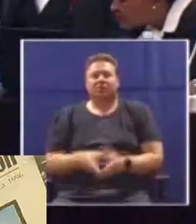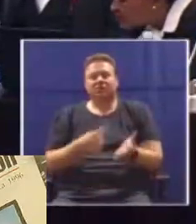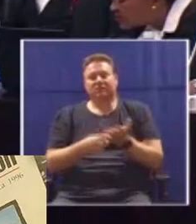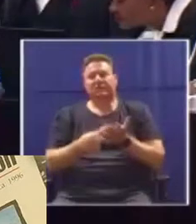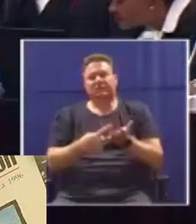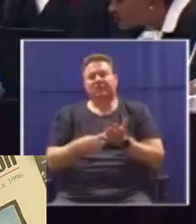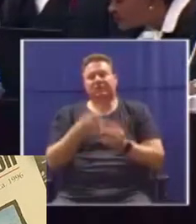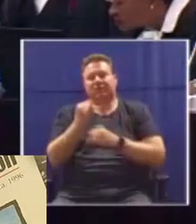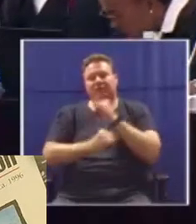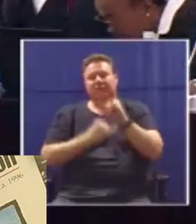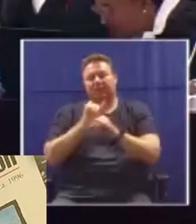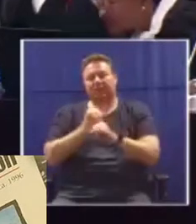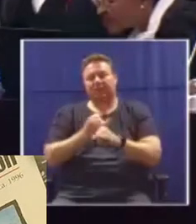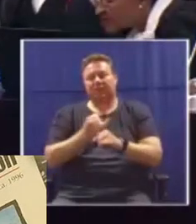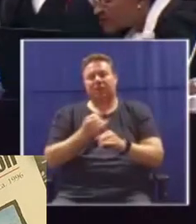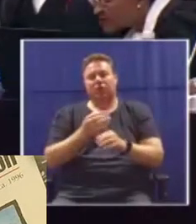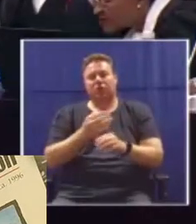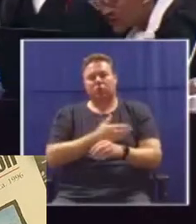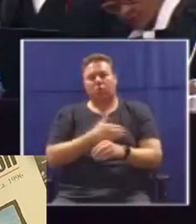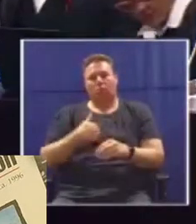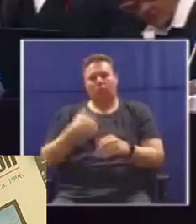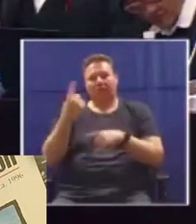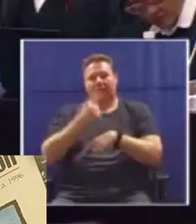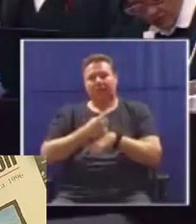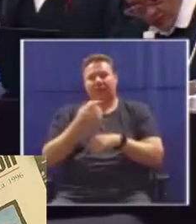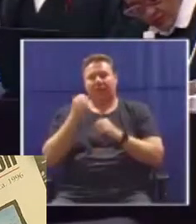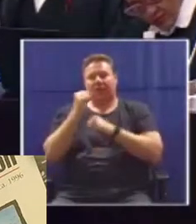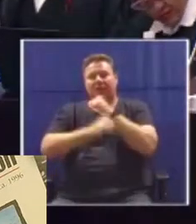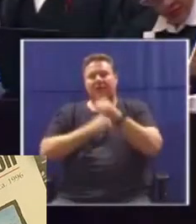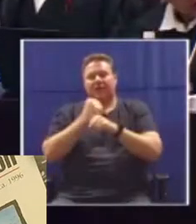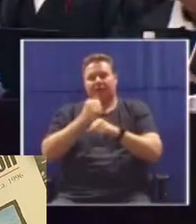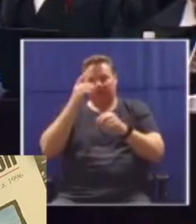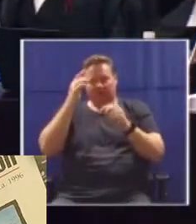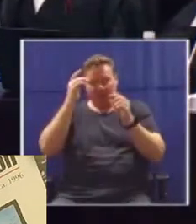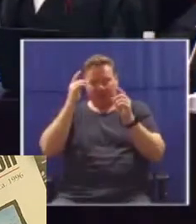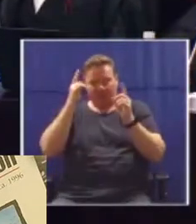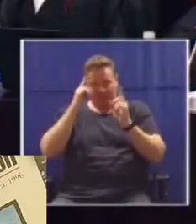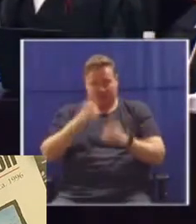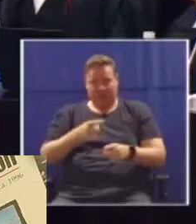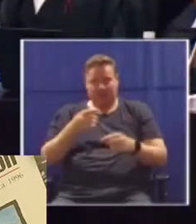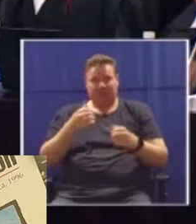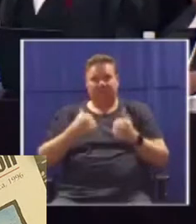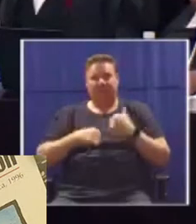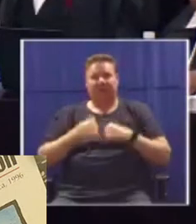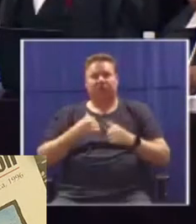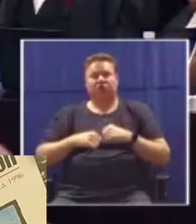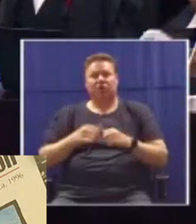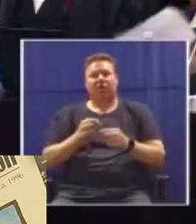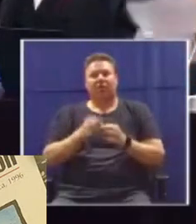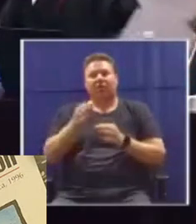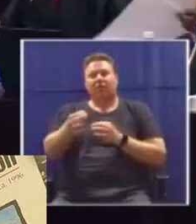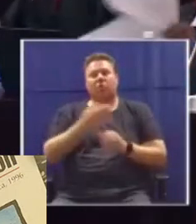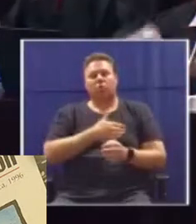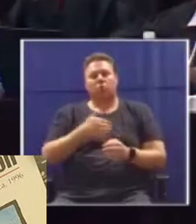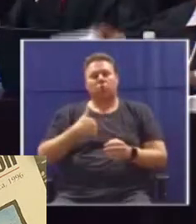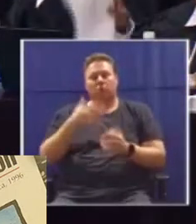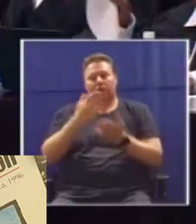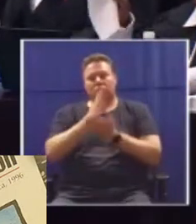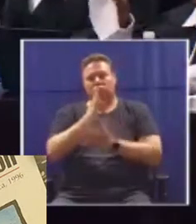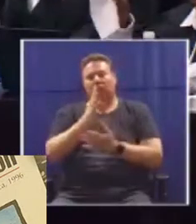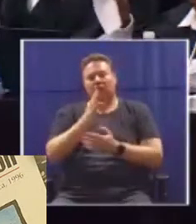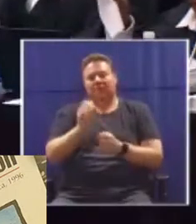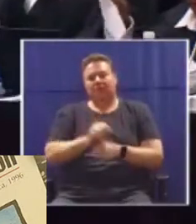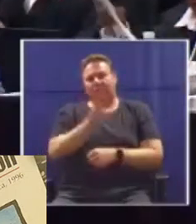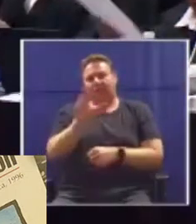Debate on International Women's Day, a year of decisive action to advance women's rights in South Africa, Africa,